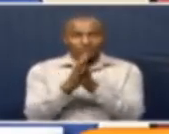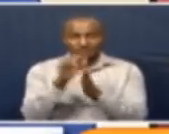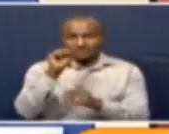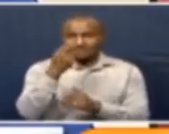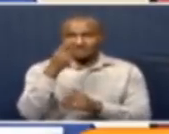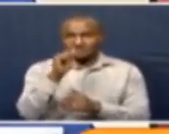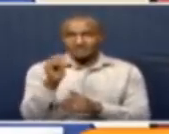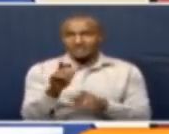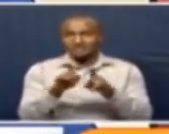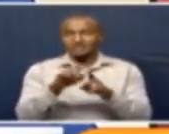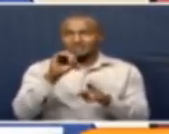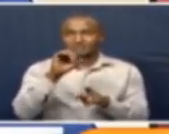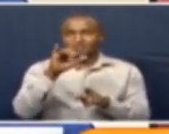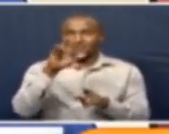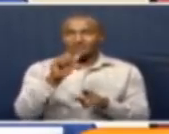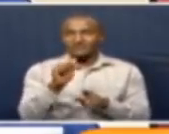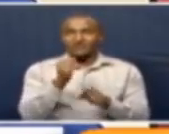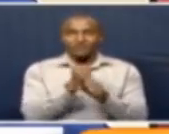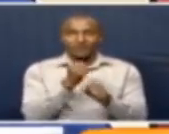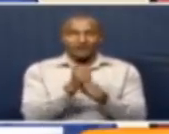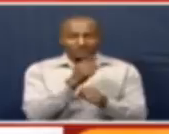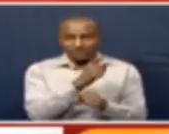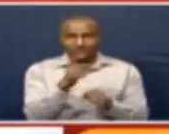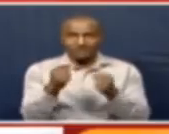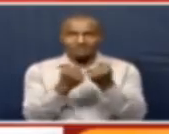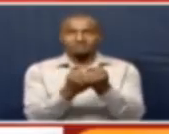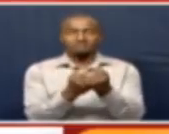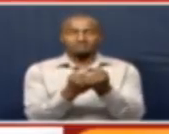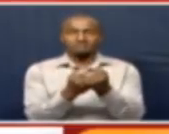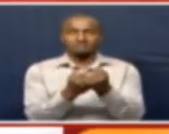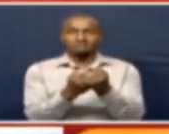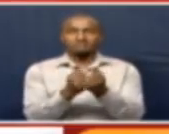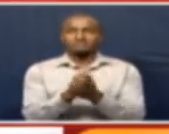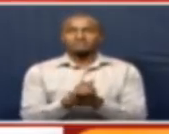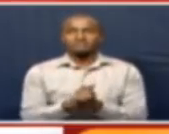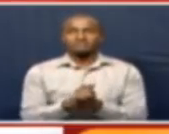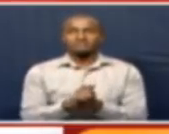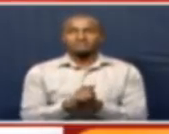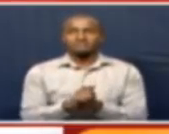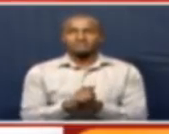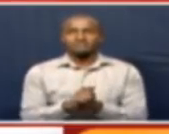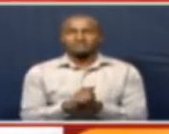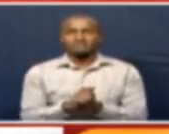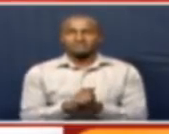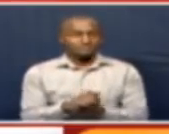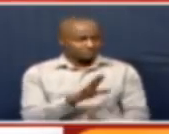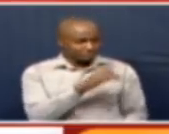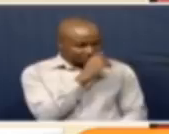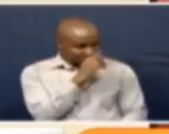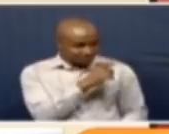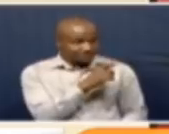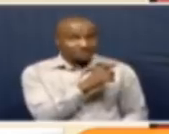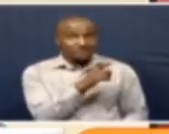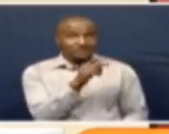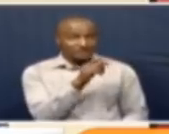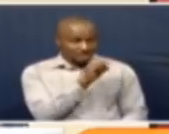and working pro bono for them. You're a good chap, Steve. So, Olive, for you, this is